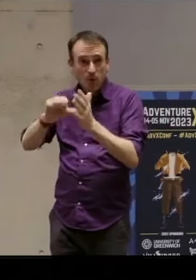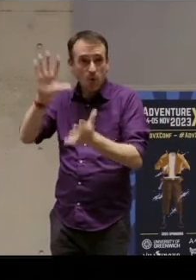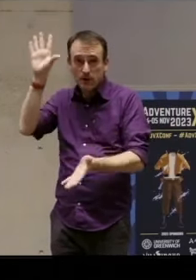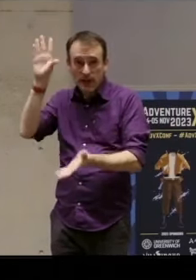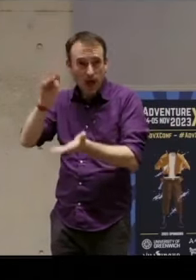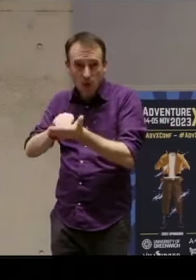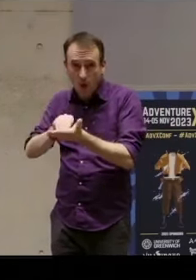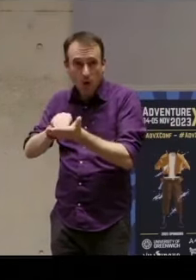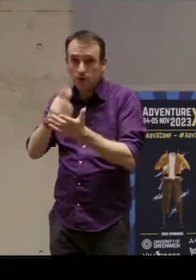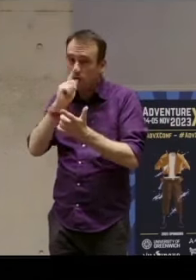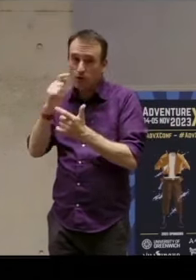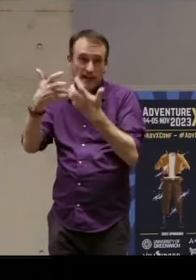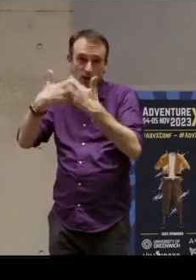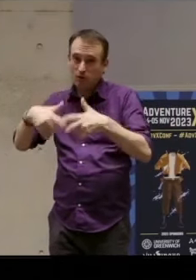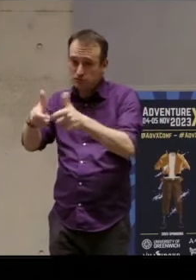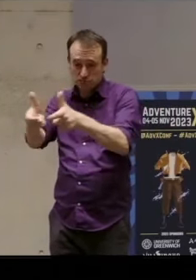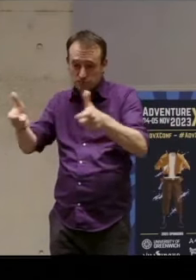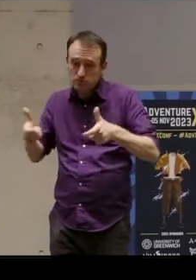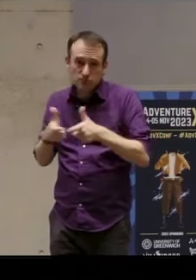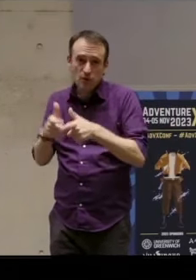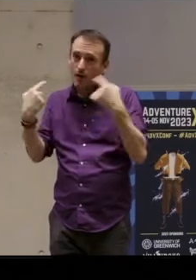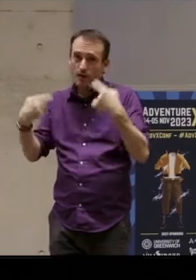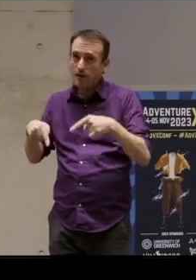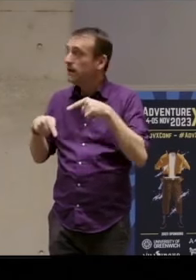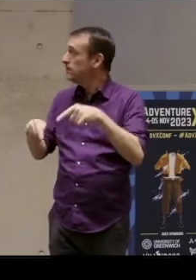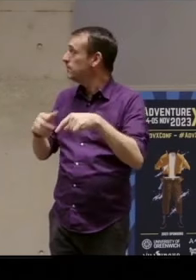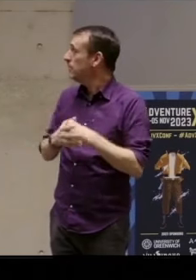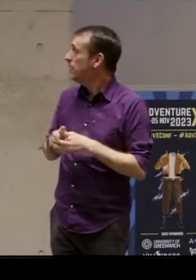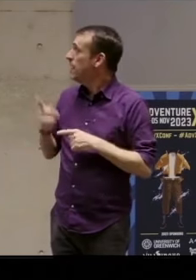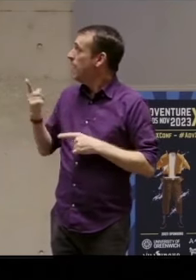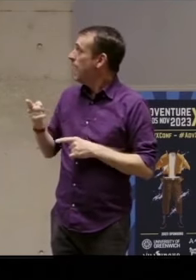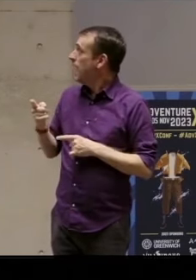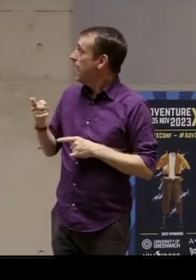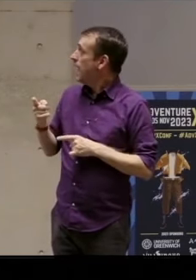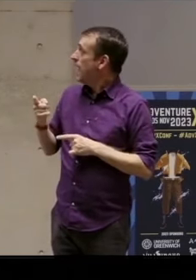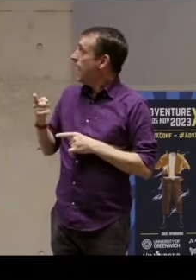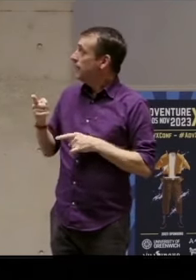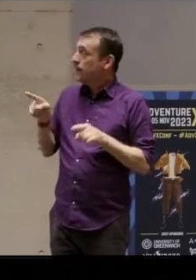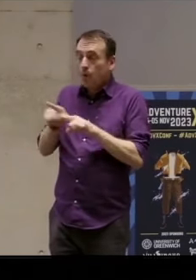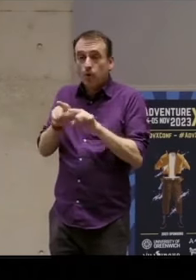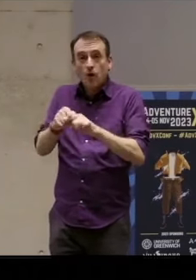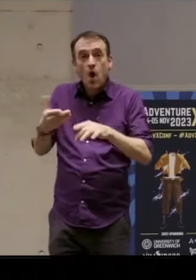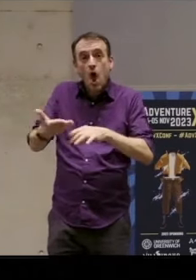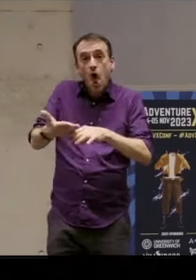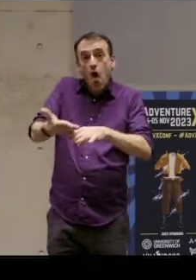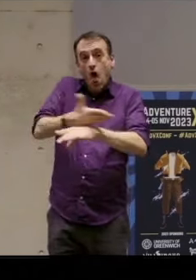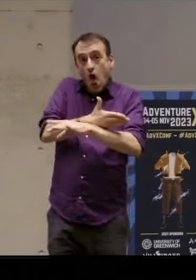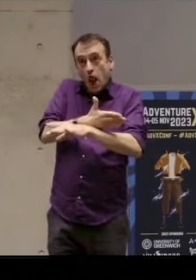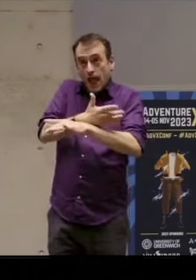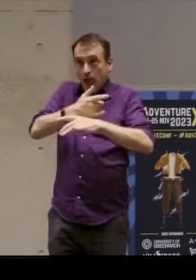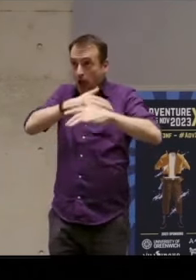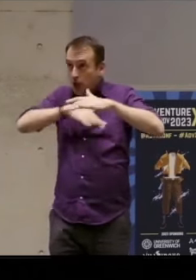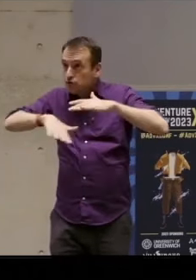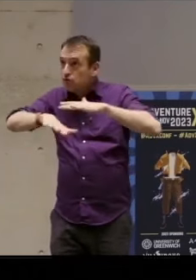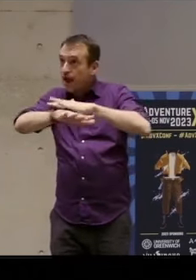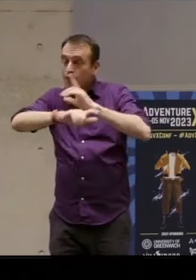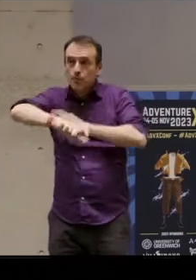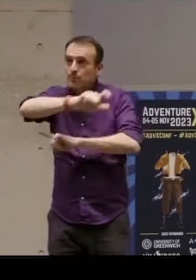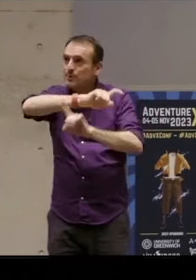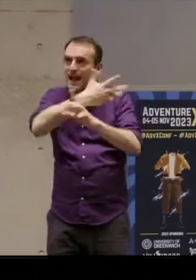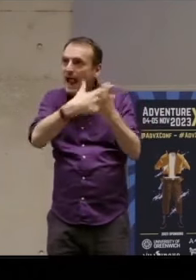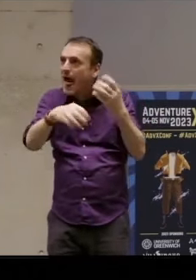era, starting with text adventures and spreading the word in communities. Early game developers found their own ways of hacking the Iron